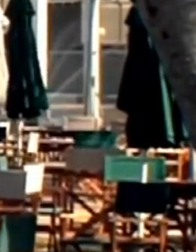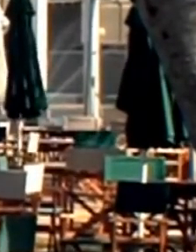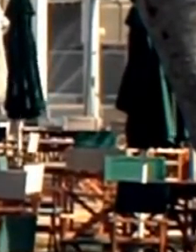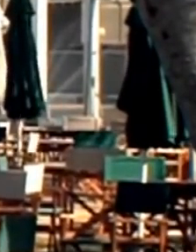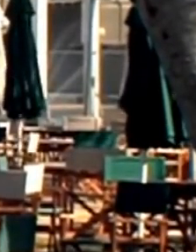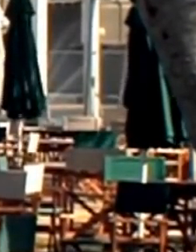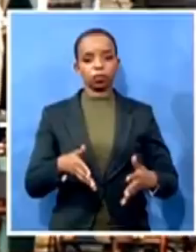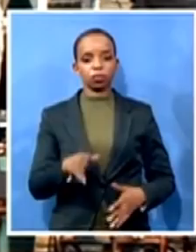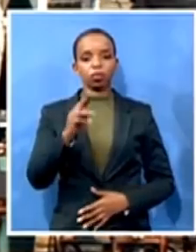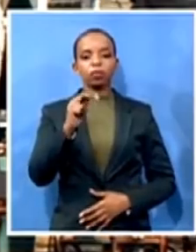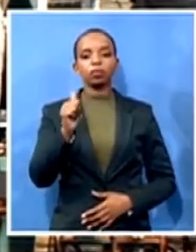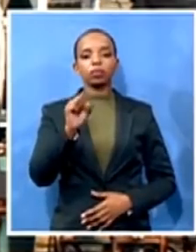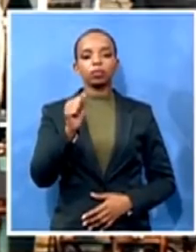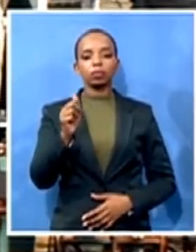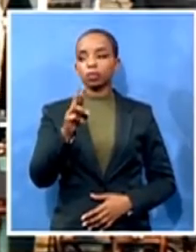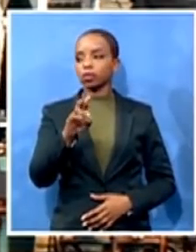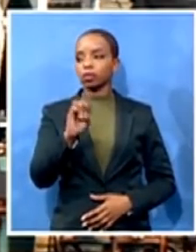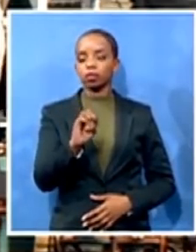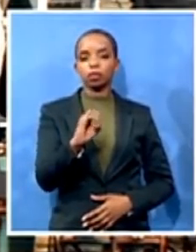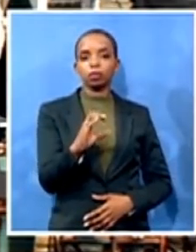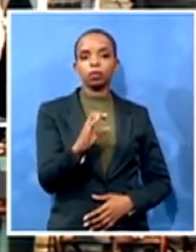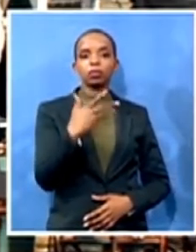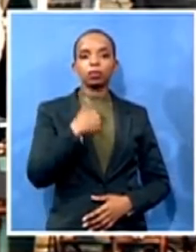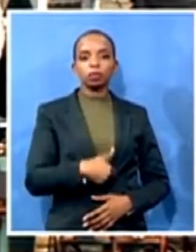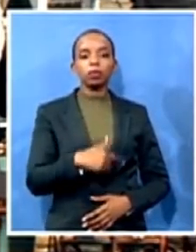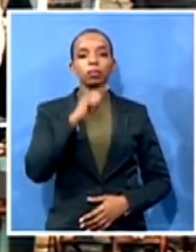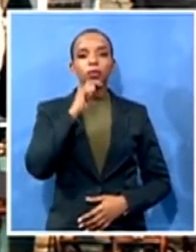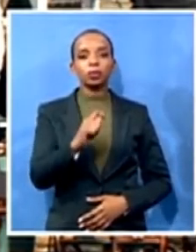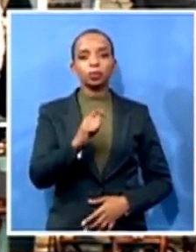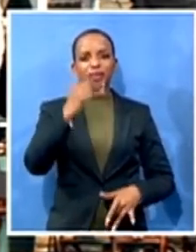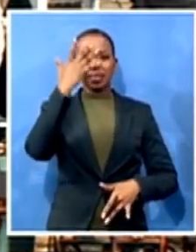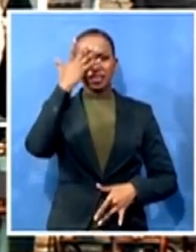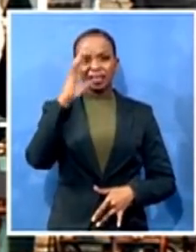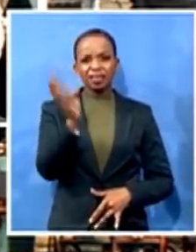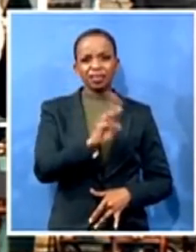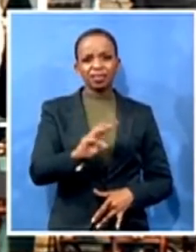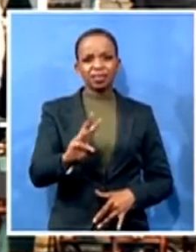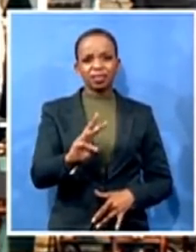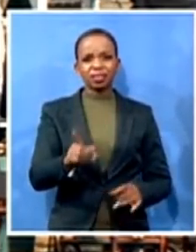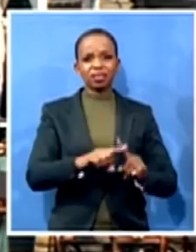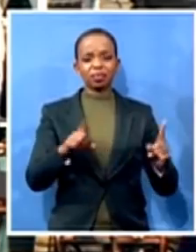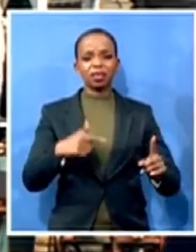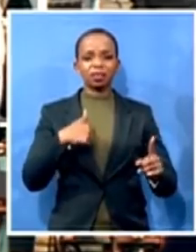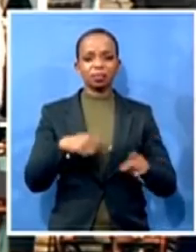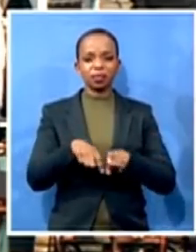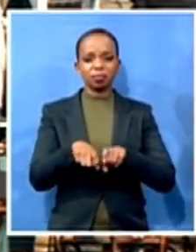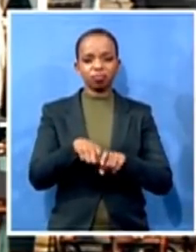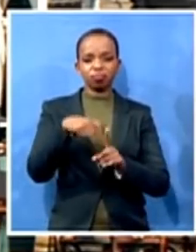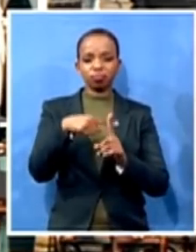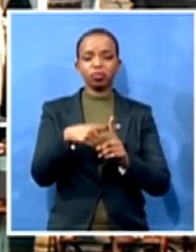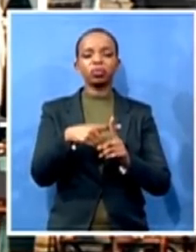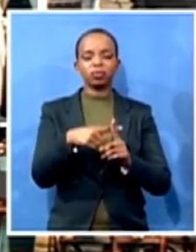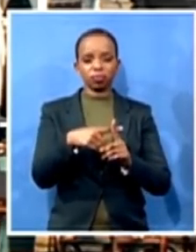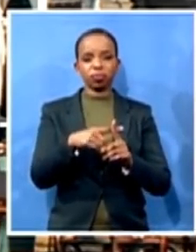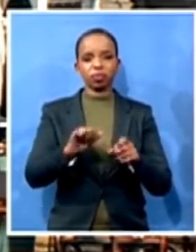I was very sick and I went to Shavala Clinic. I tested positive, unfortunately, for coronavirus. But the doctor gave me a referral to come here.